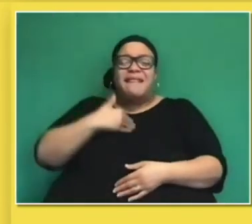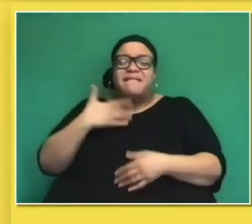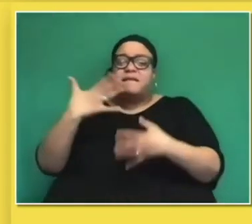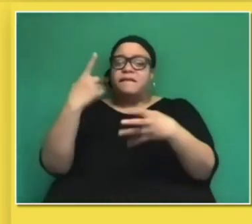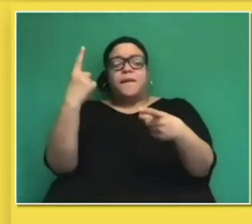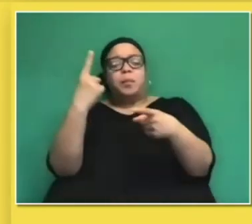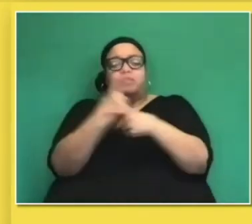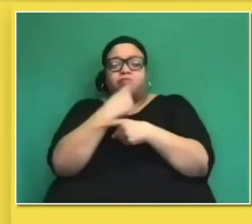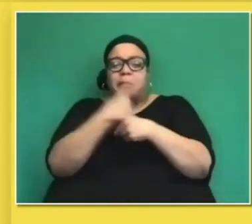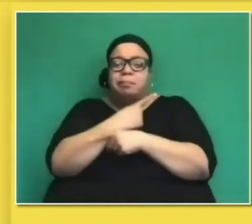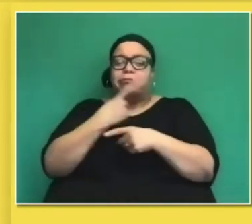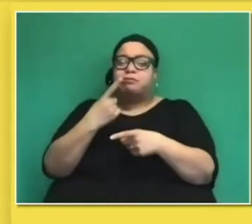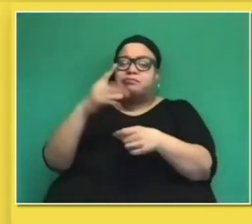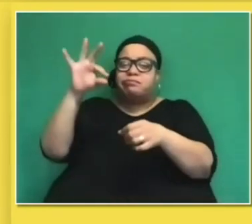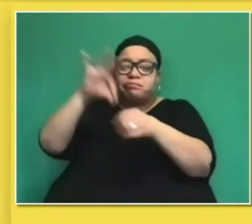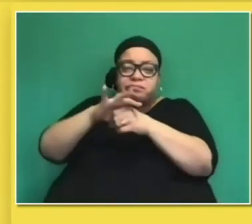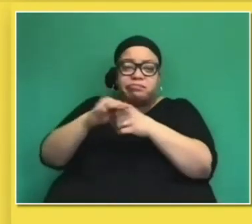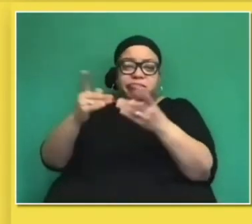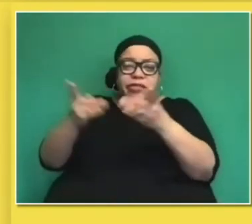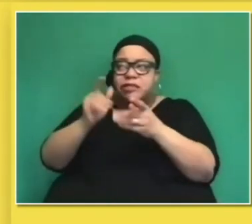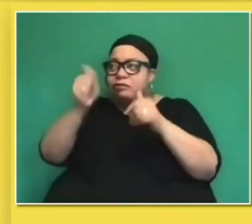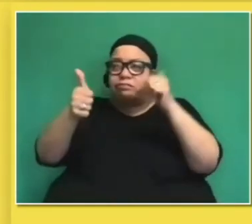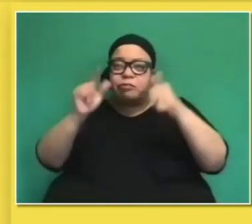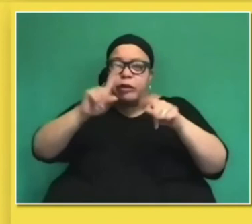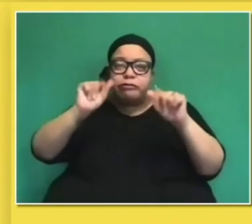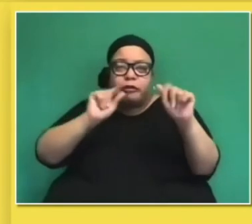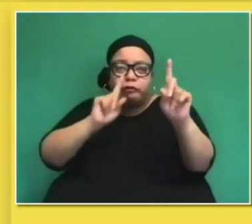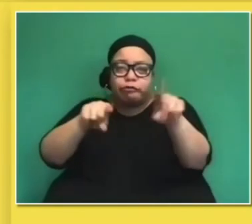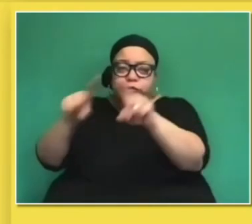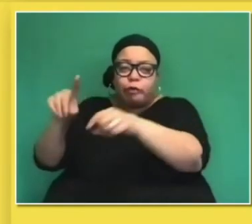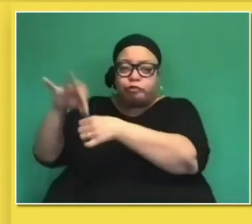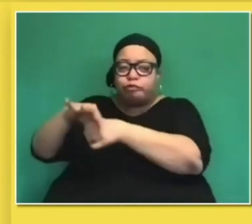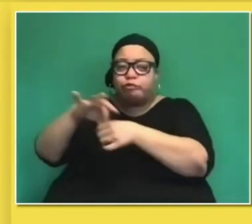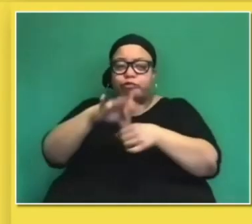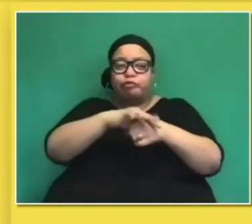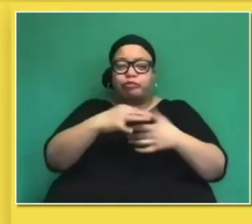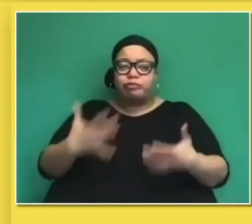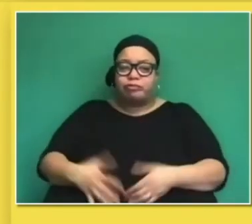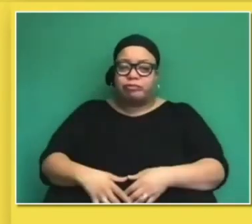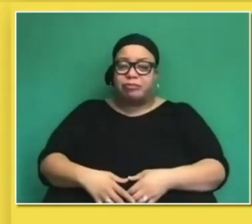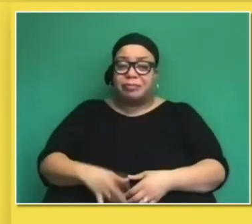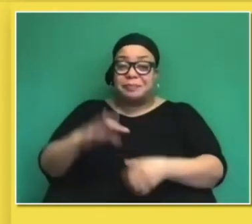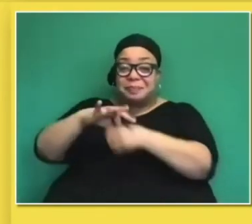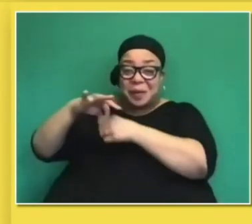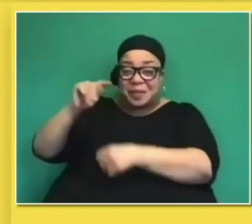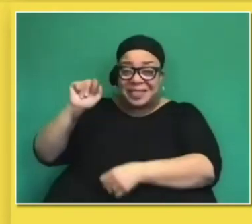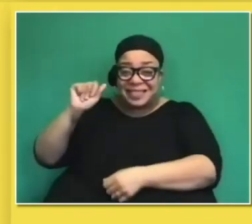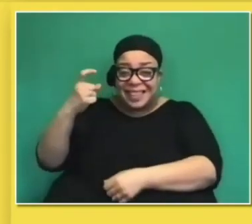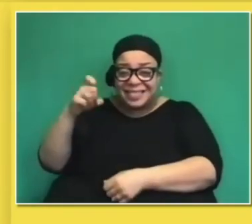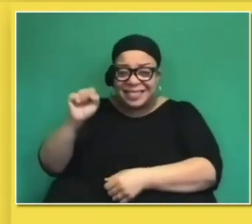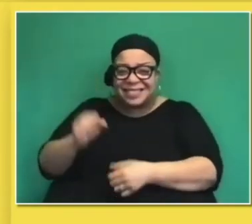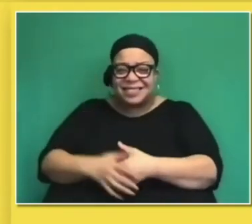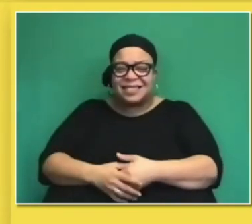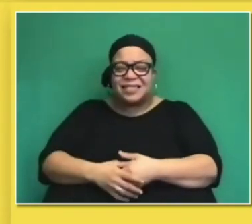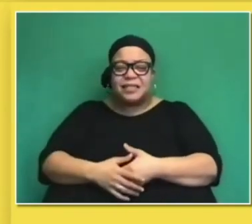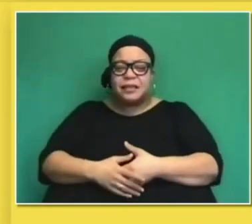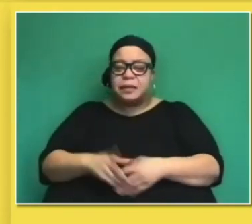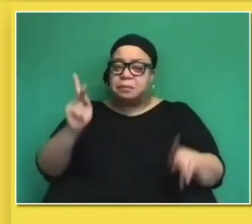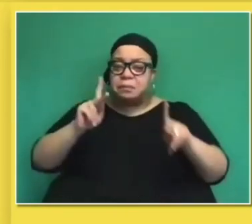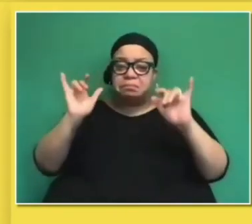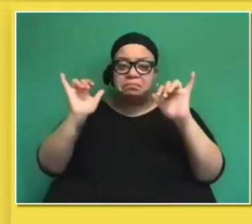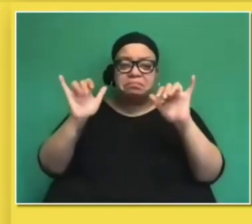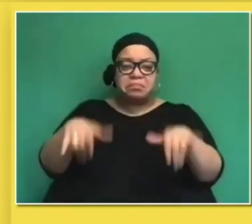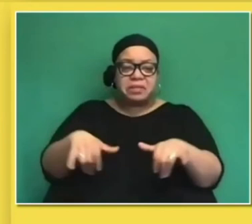Despite that, people stood in long lines, fought hard and strong to defend the Postal Service,